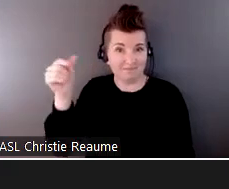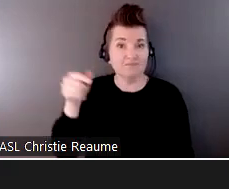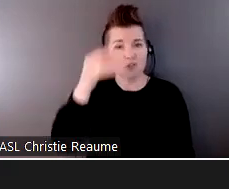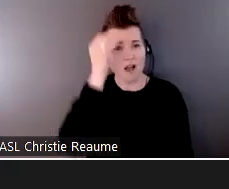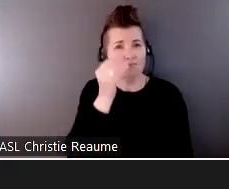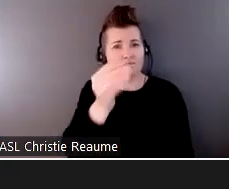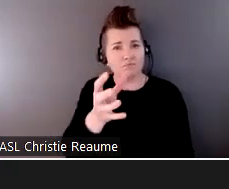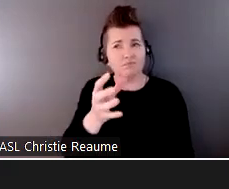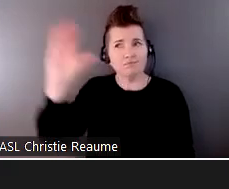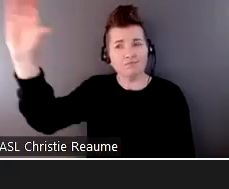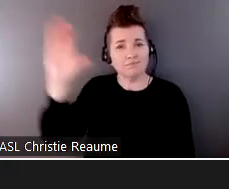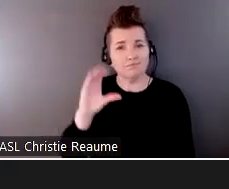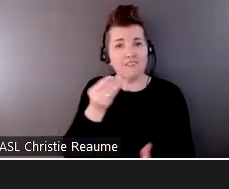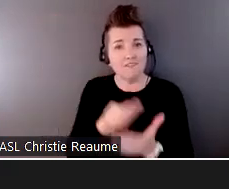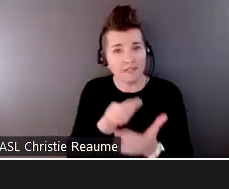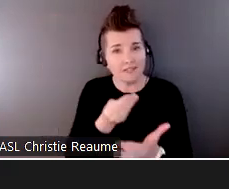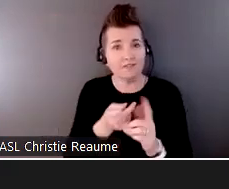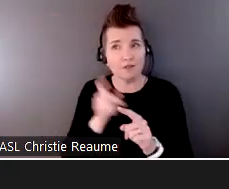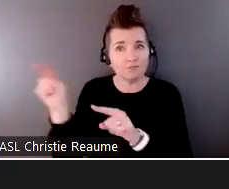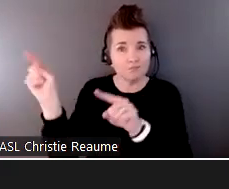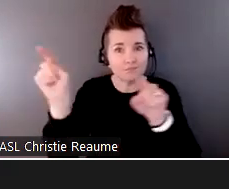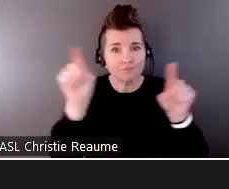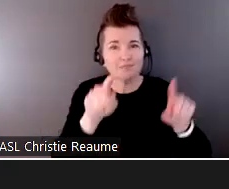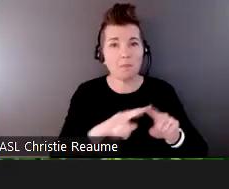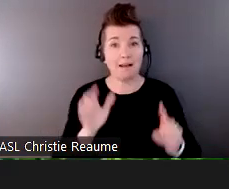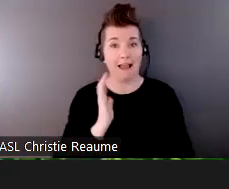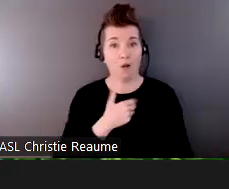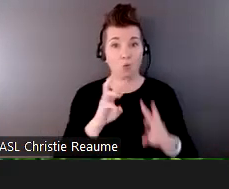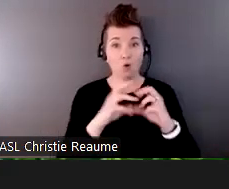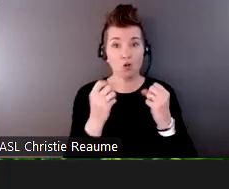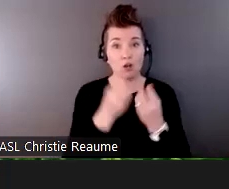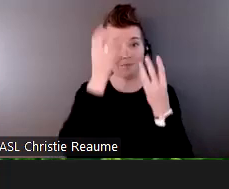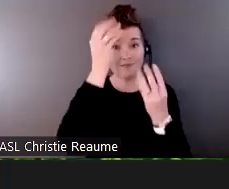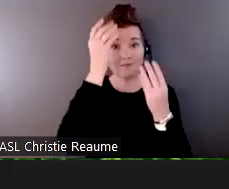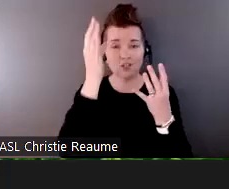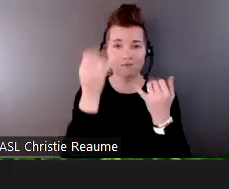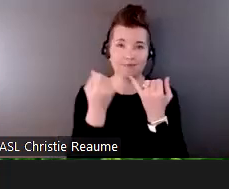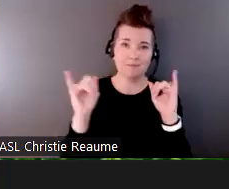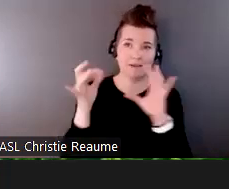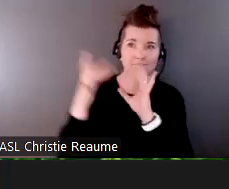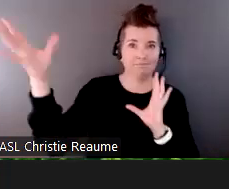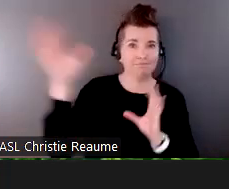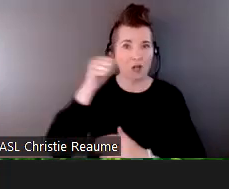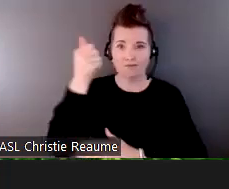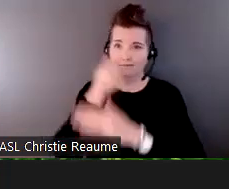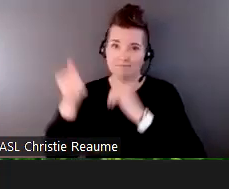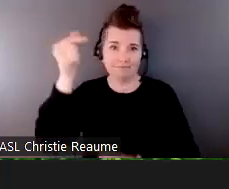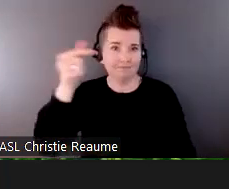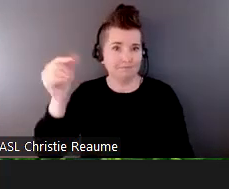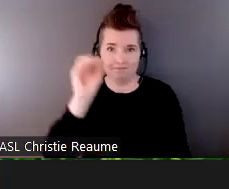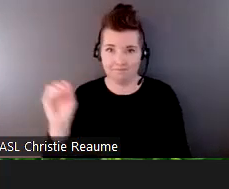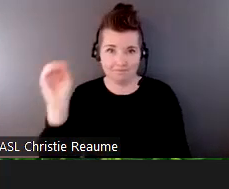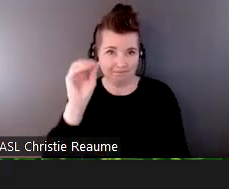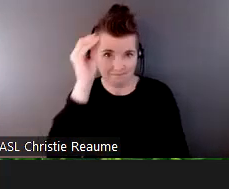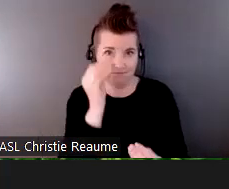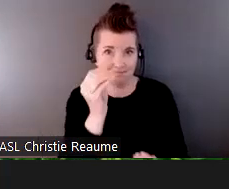we are independent uh in terms of the webinar information that we are presenting today before we begin I'd like to give our